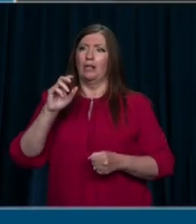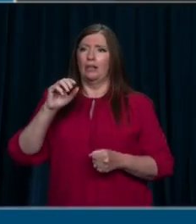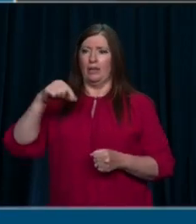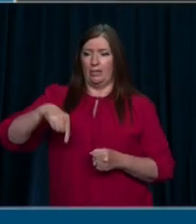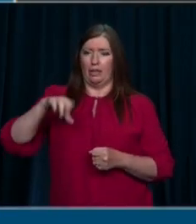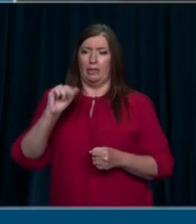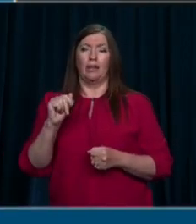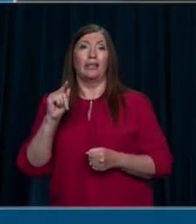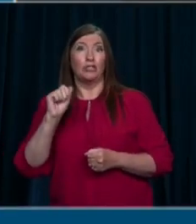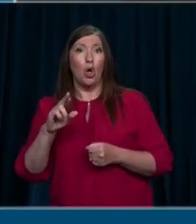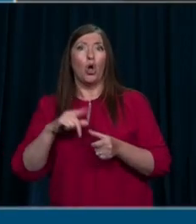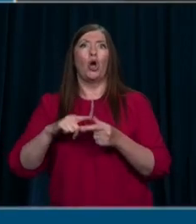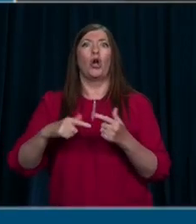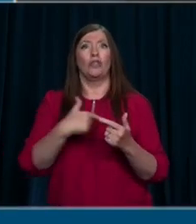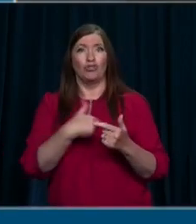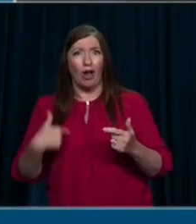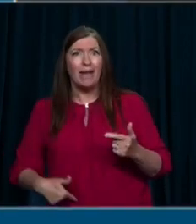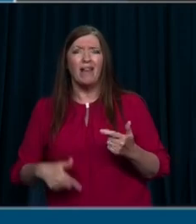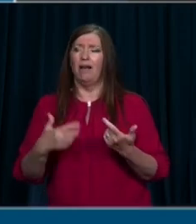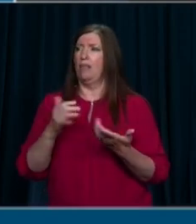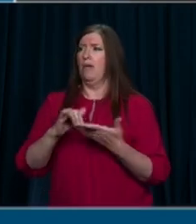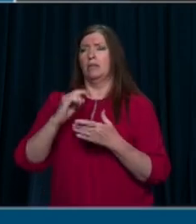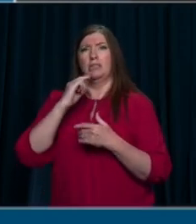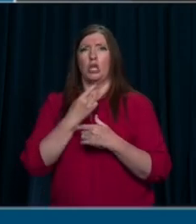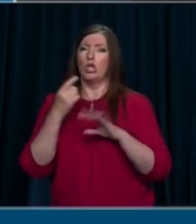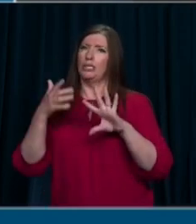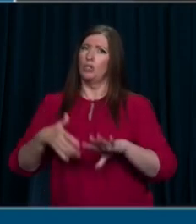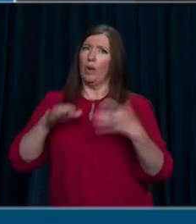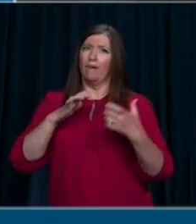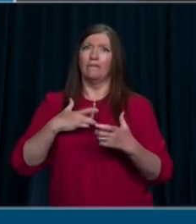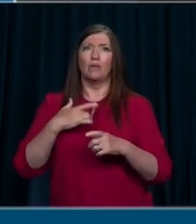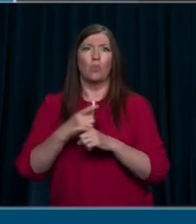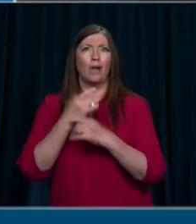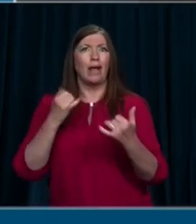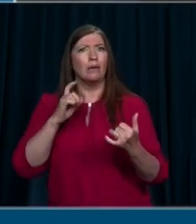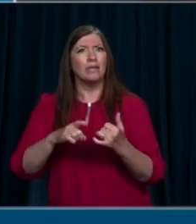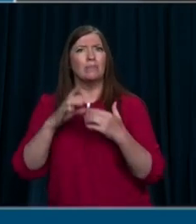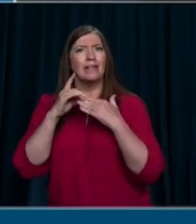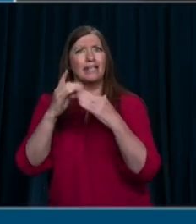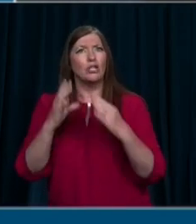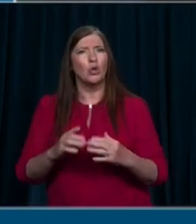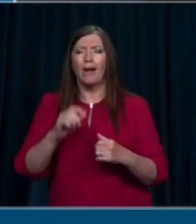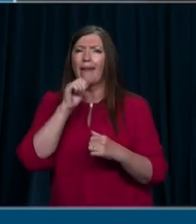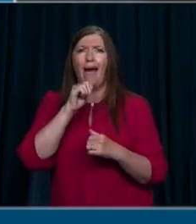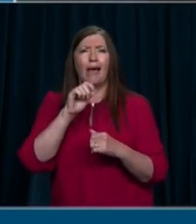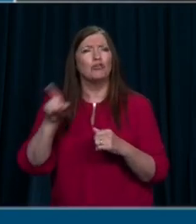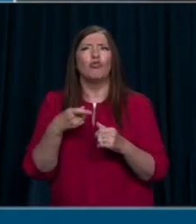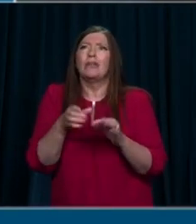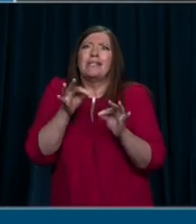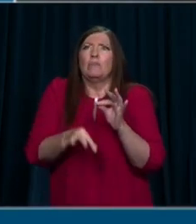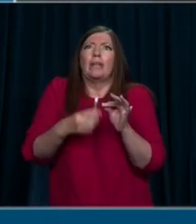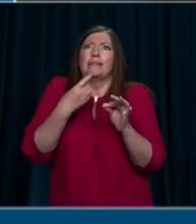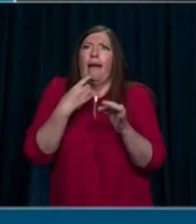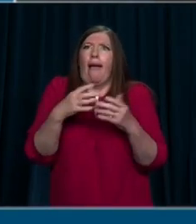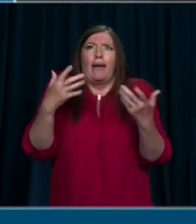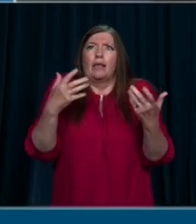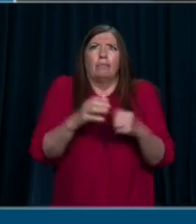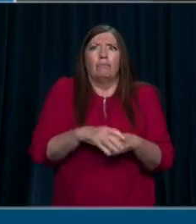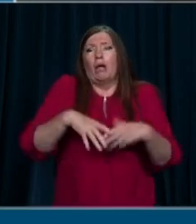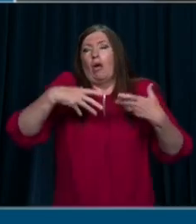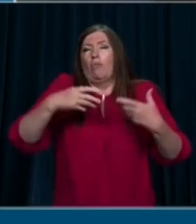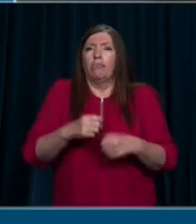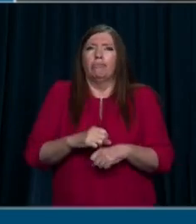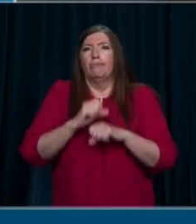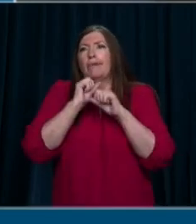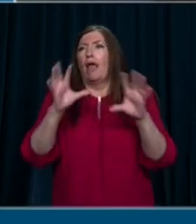enemies. So this is an existential crisis that we're feeling right now, and we need to be leaders in that, not just simply say